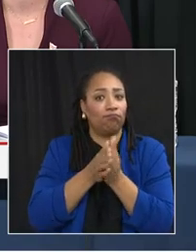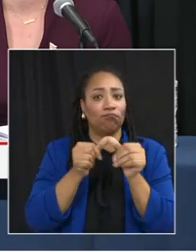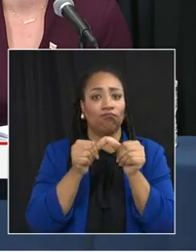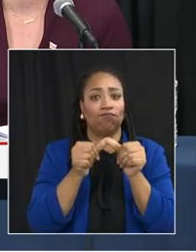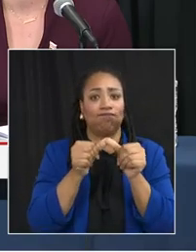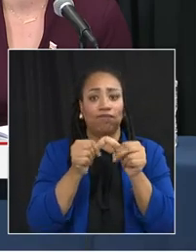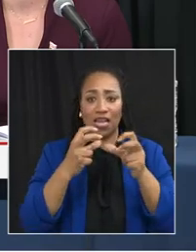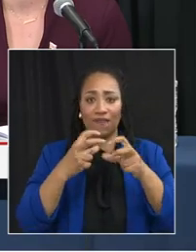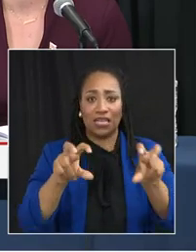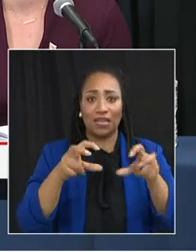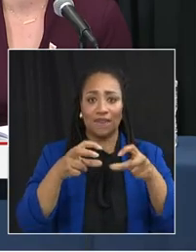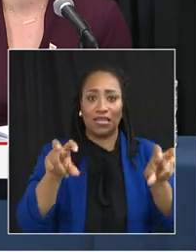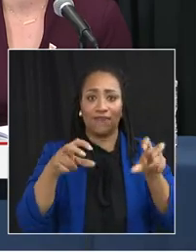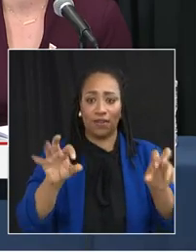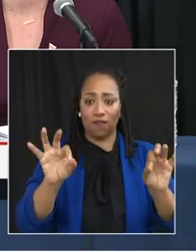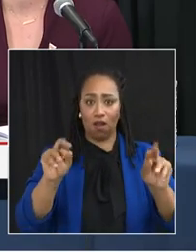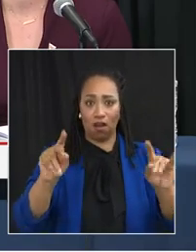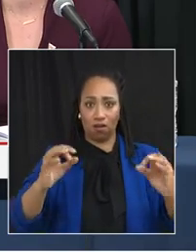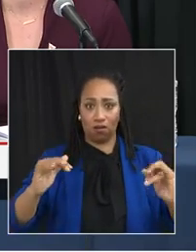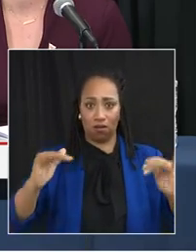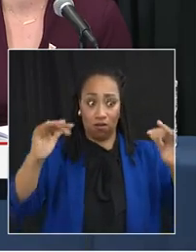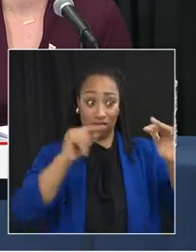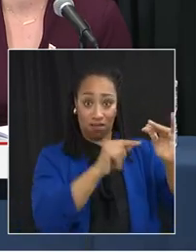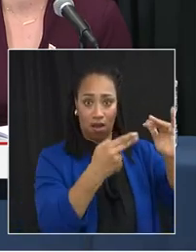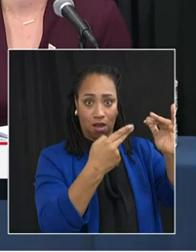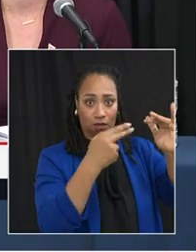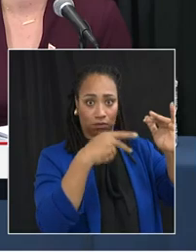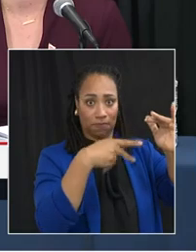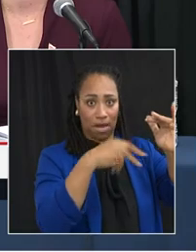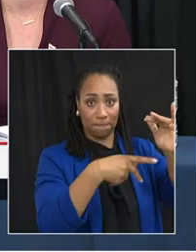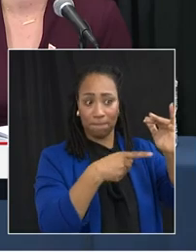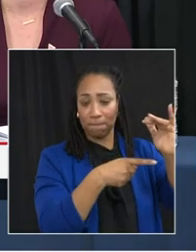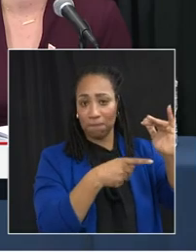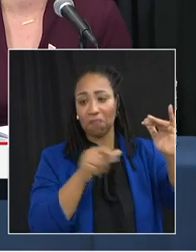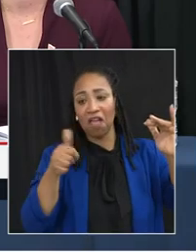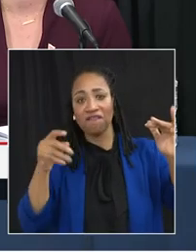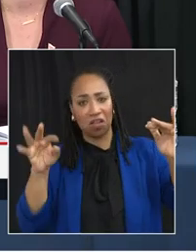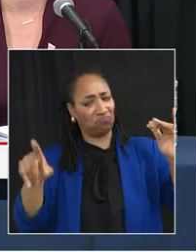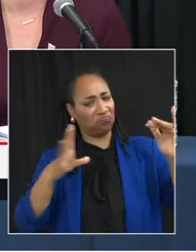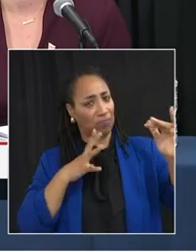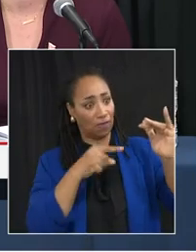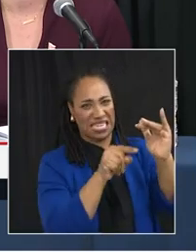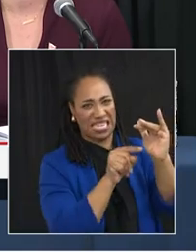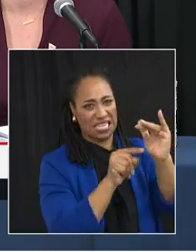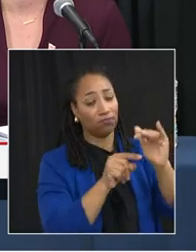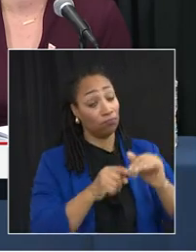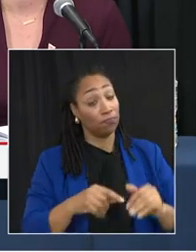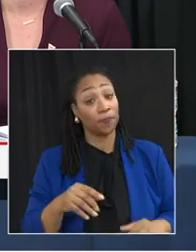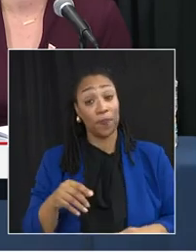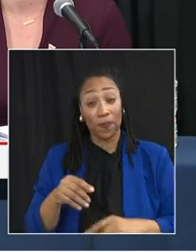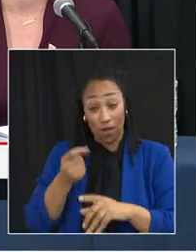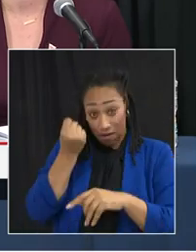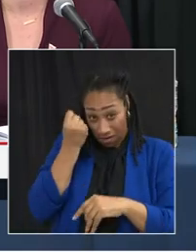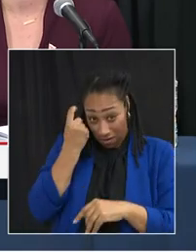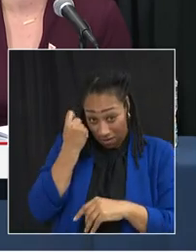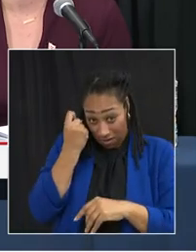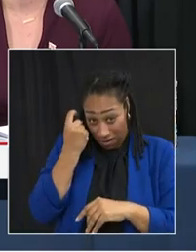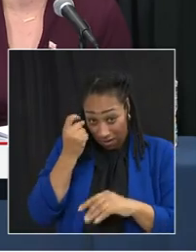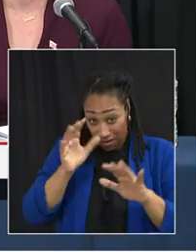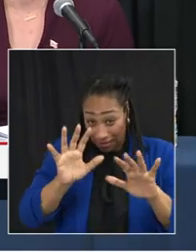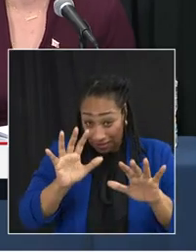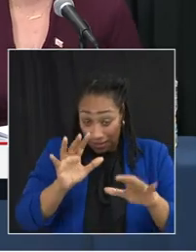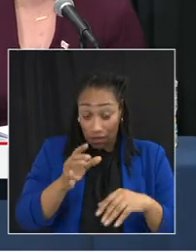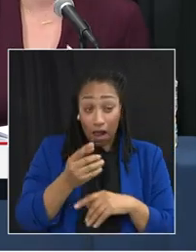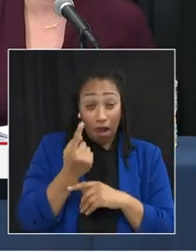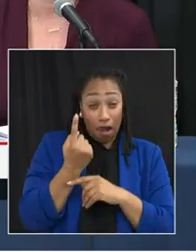HPAP. And because the amounts of money that is last year we were able to